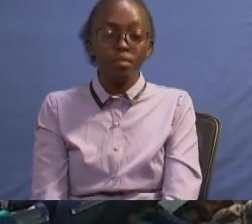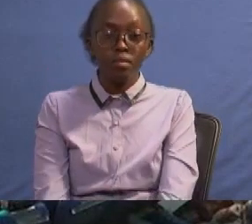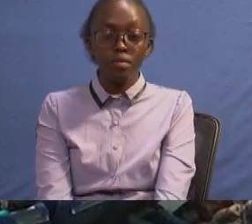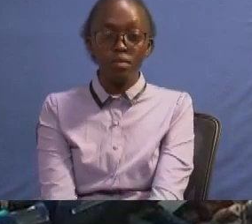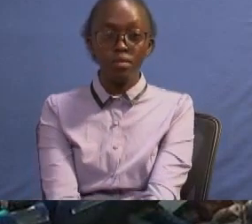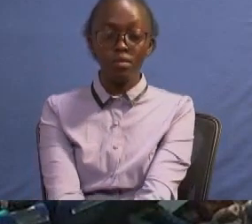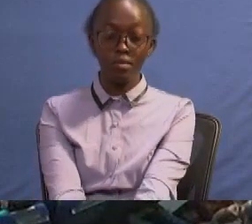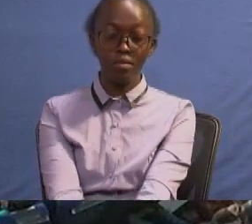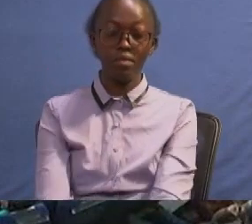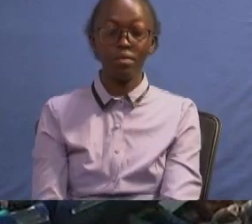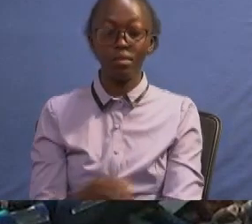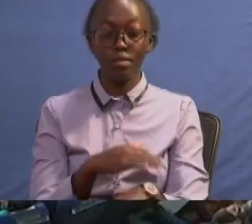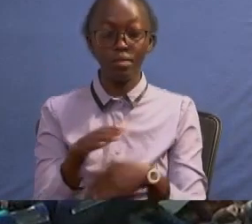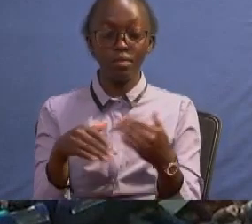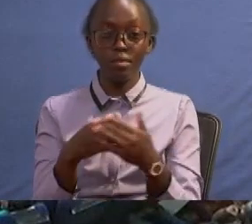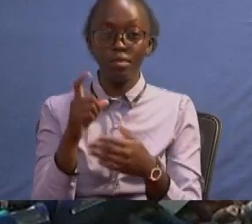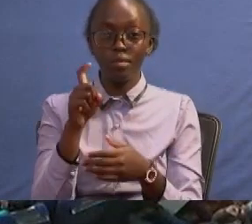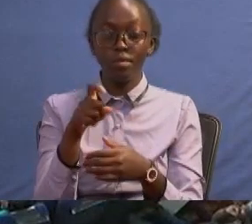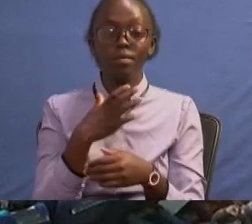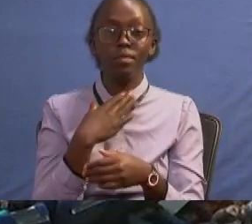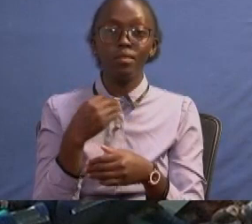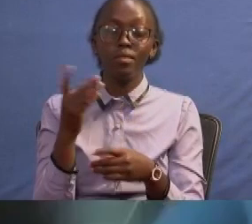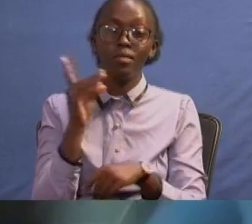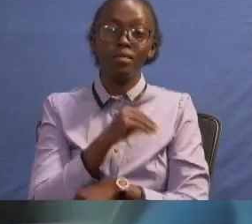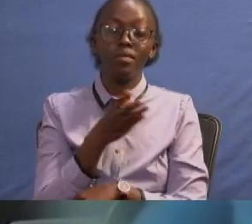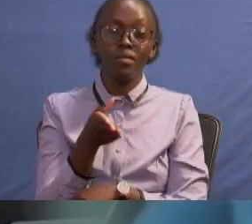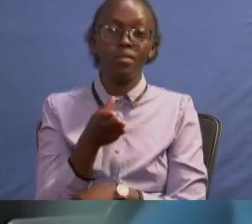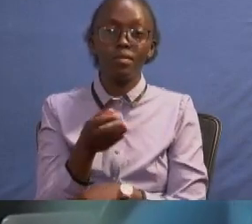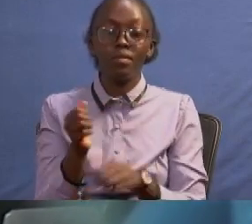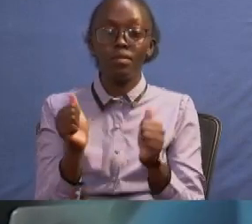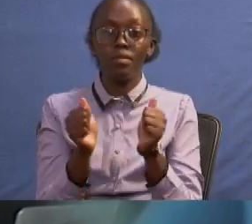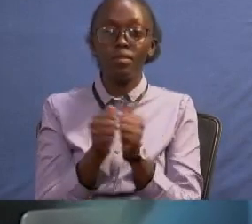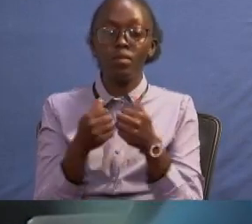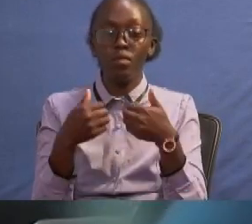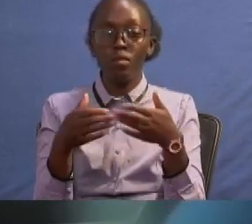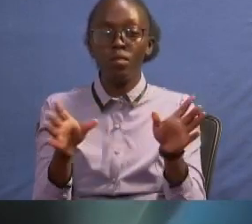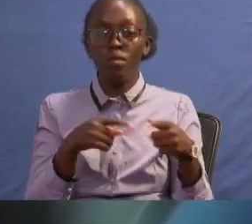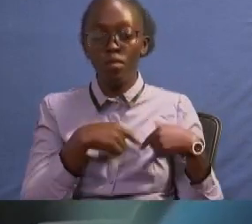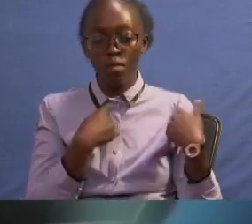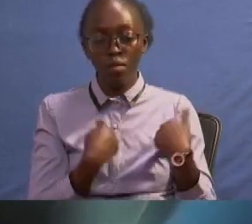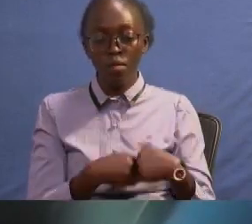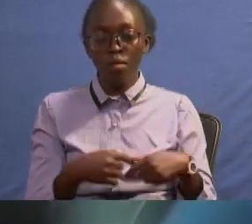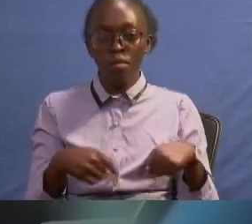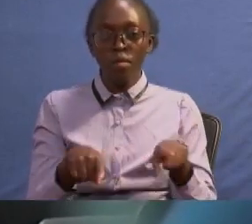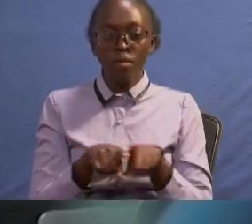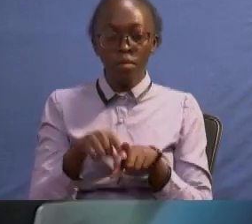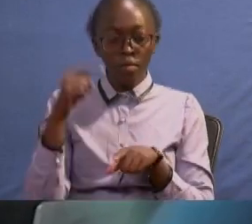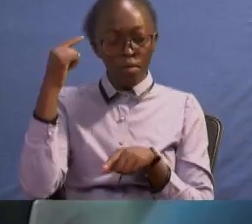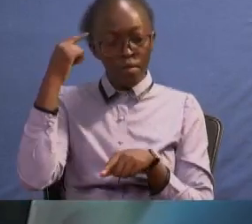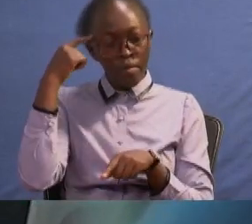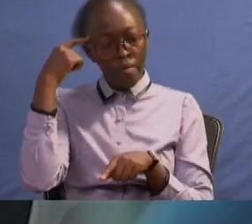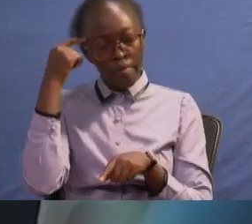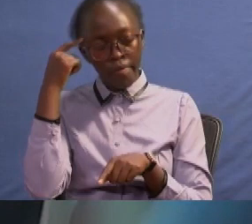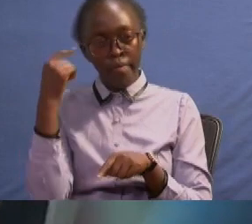Let us embrace this day with open hearts and minds across all